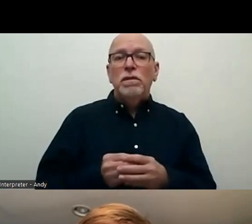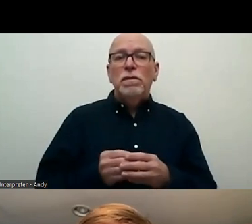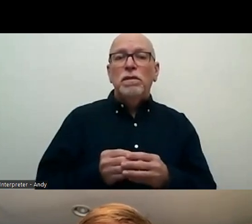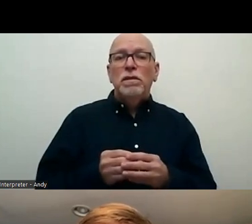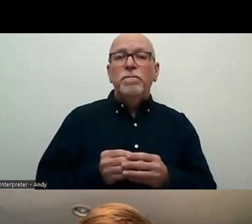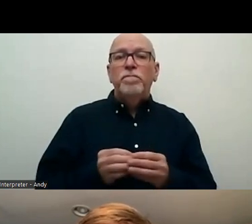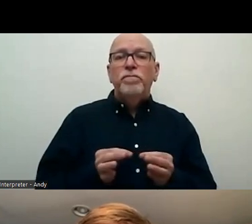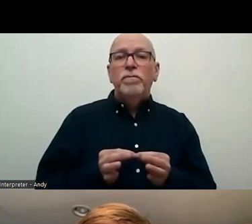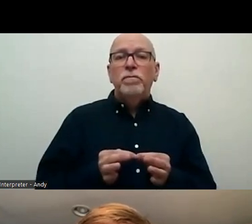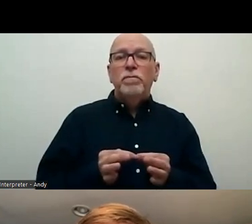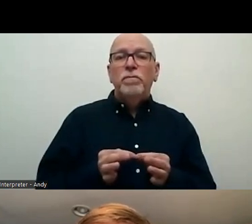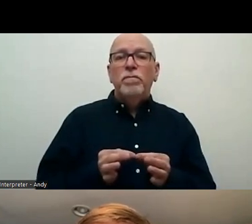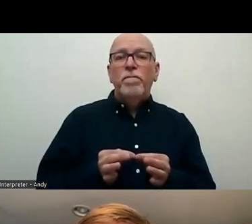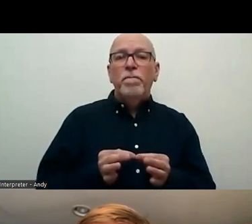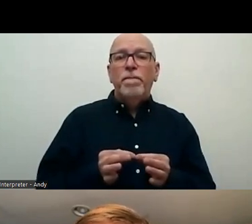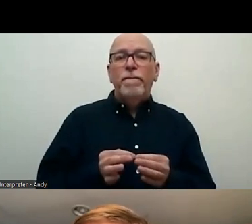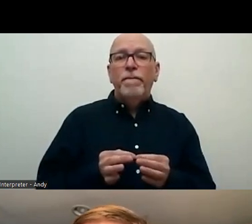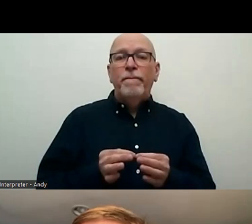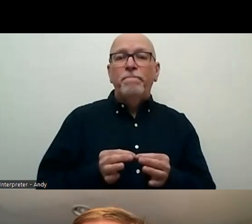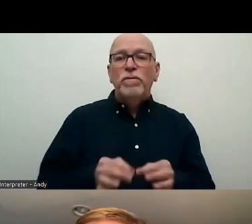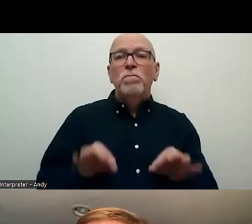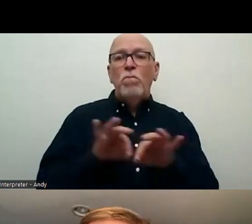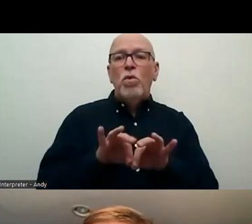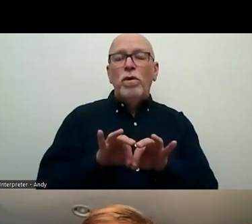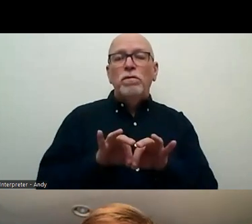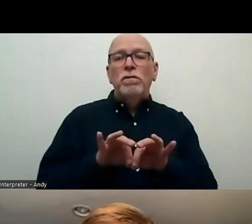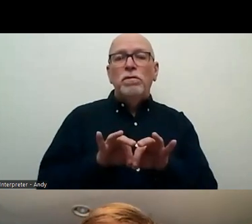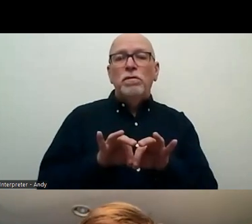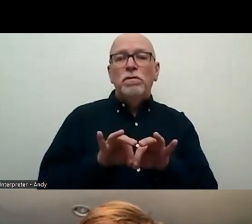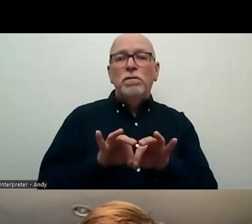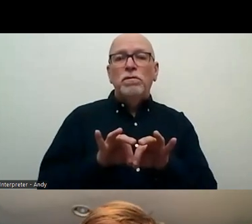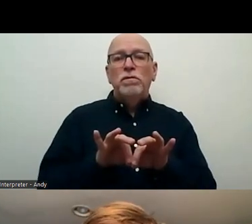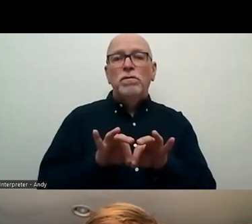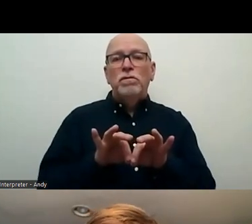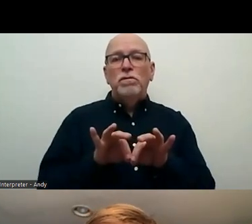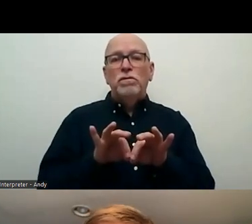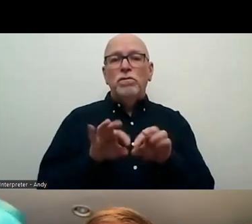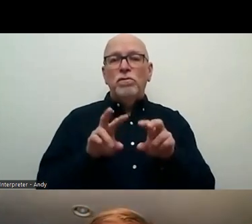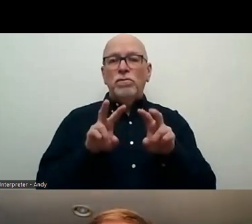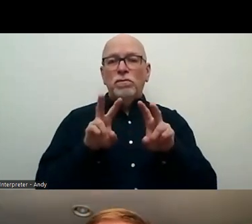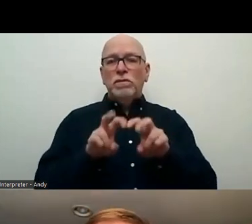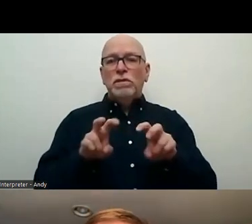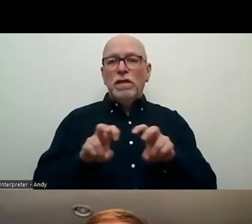kind of disabilities they